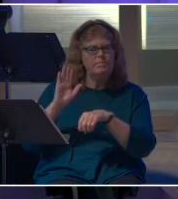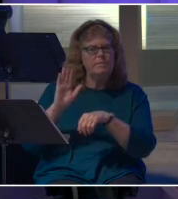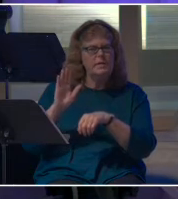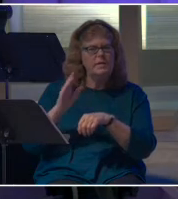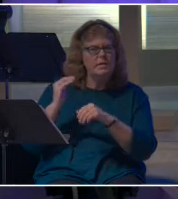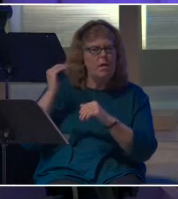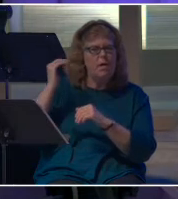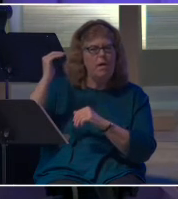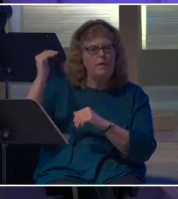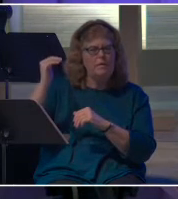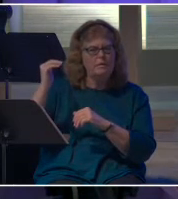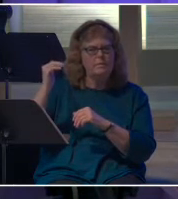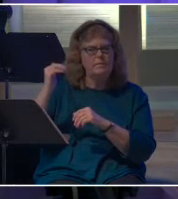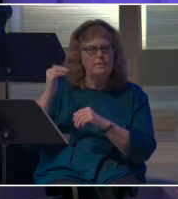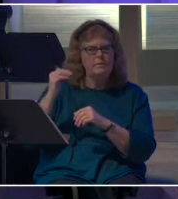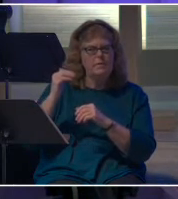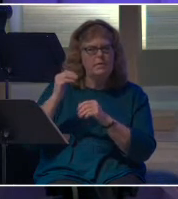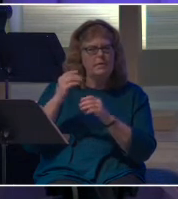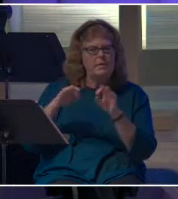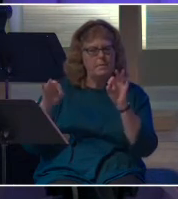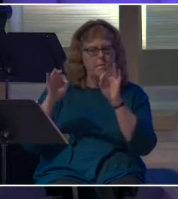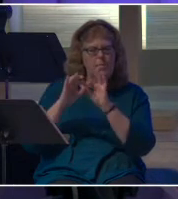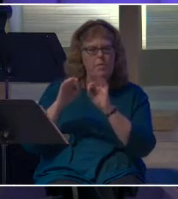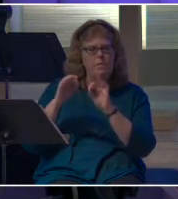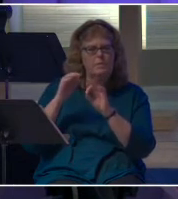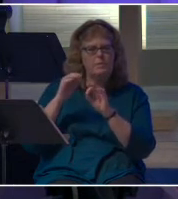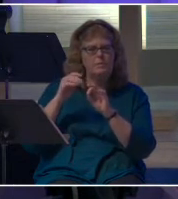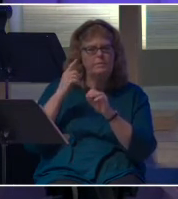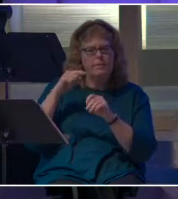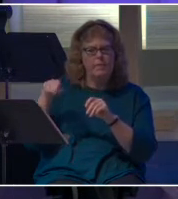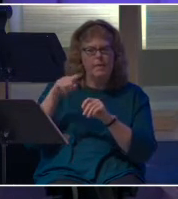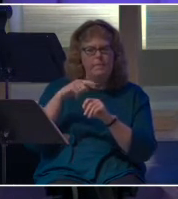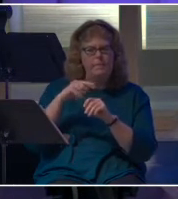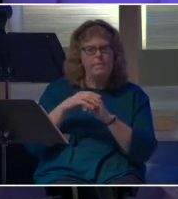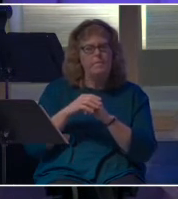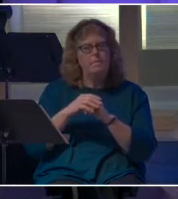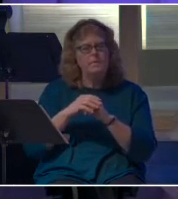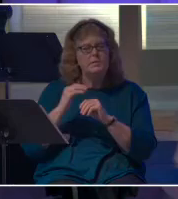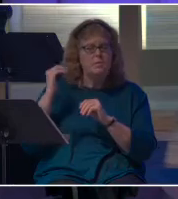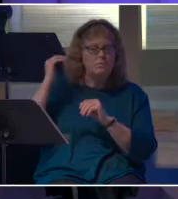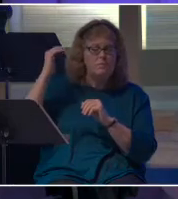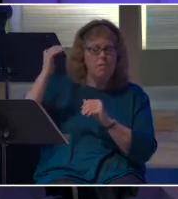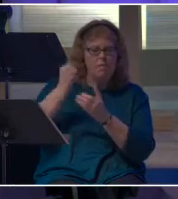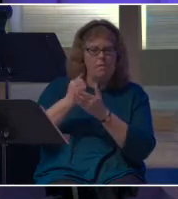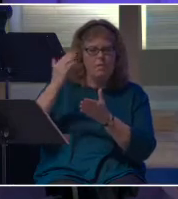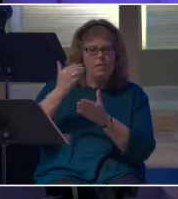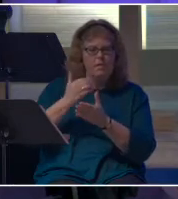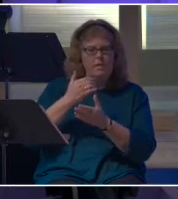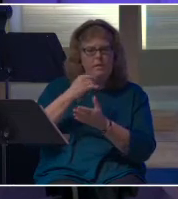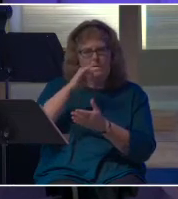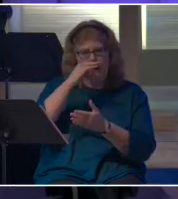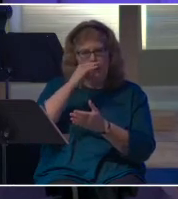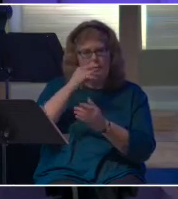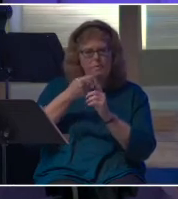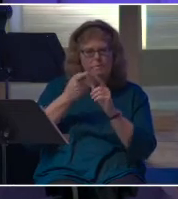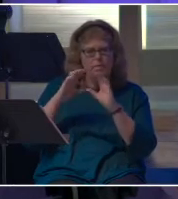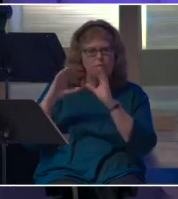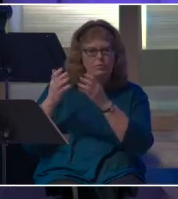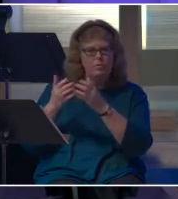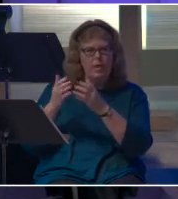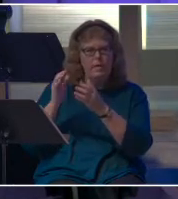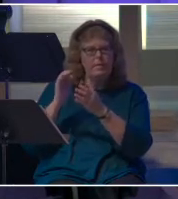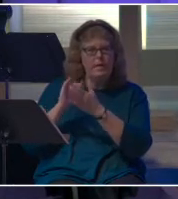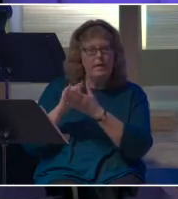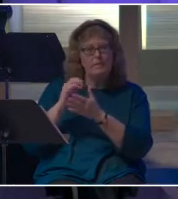being the key point that stands out there? So here we have this tall, wealthy, rich kid coming from a tribe that has